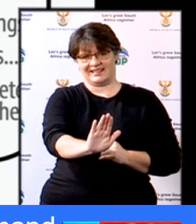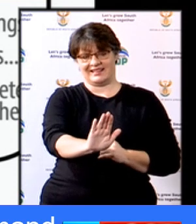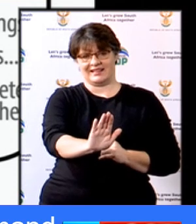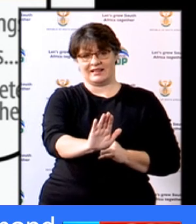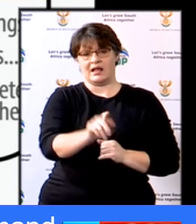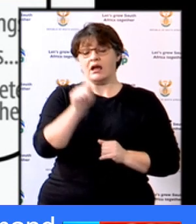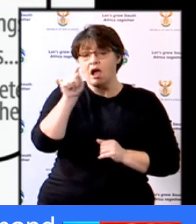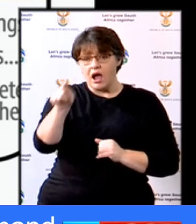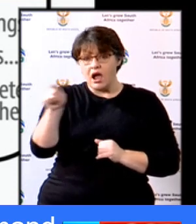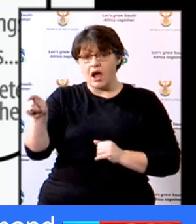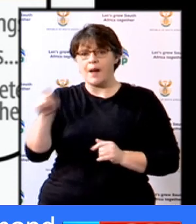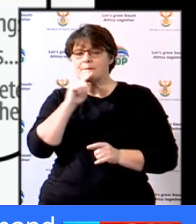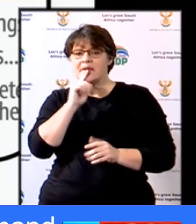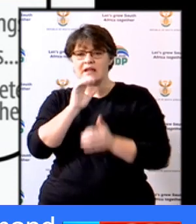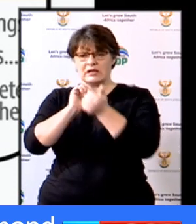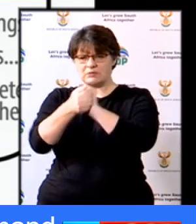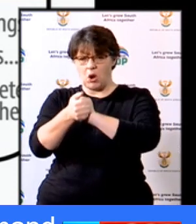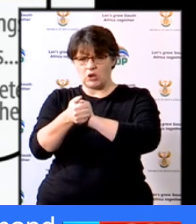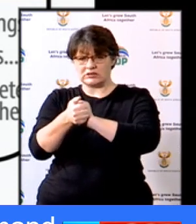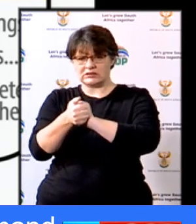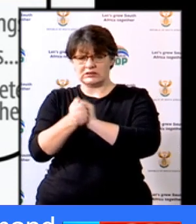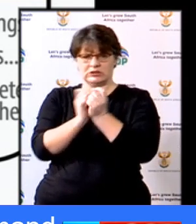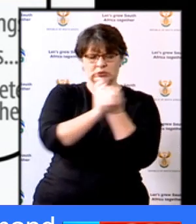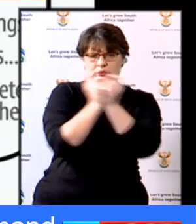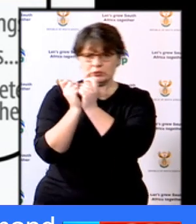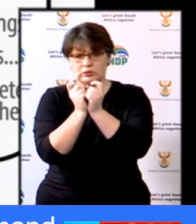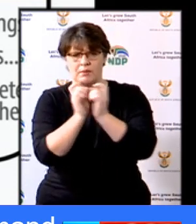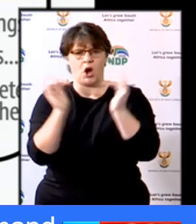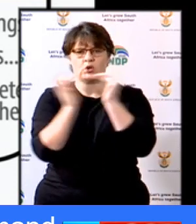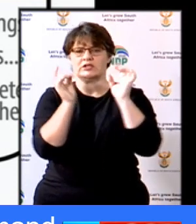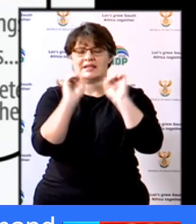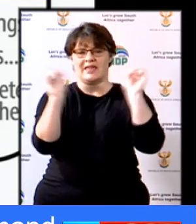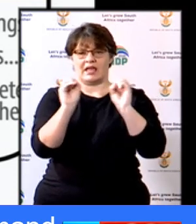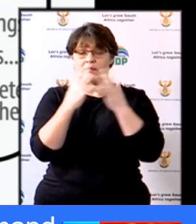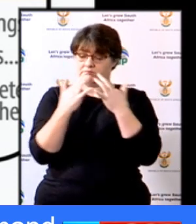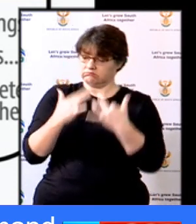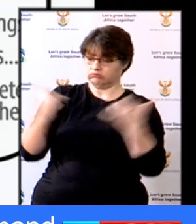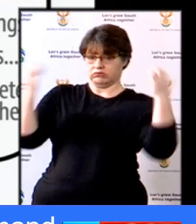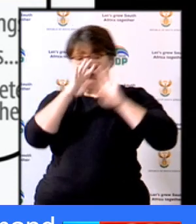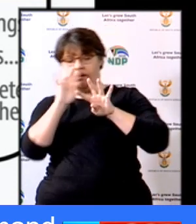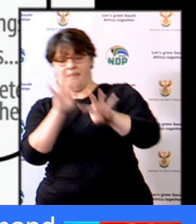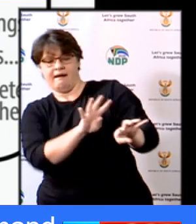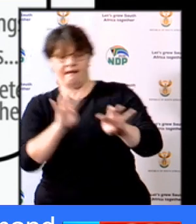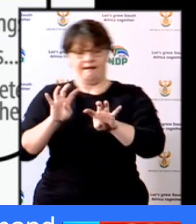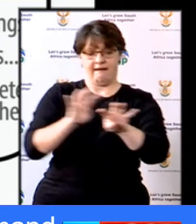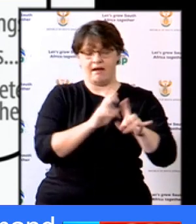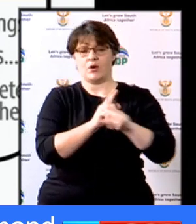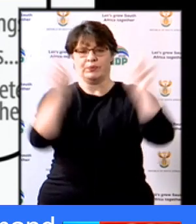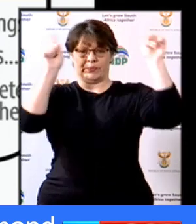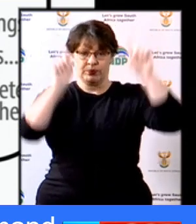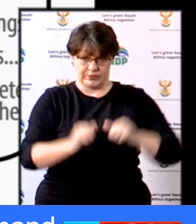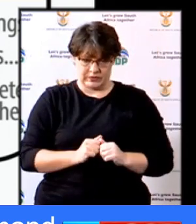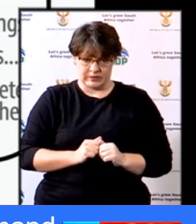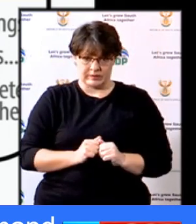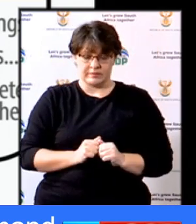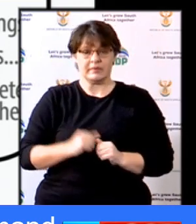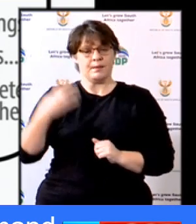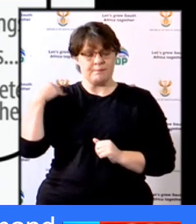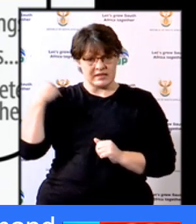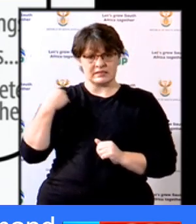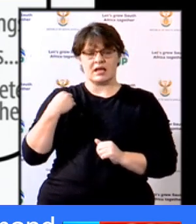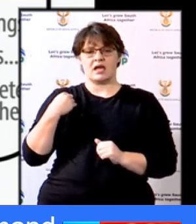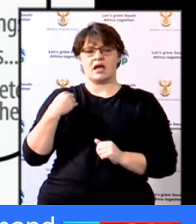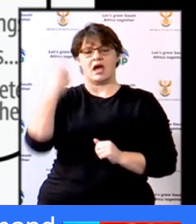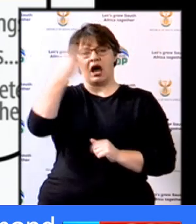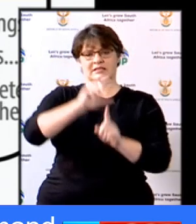conducting non-contact sport matches without spectators. The Minister of Arts and Culture and